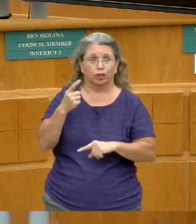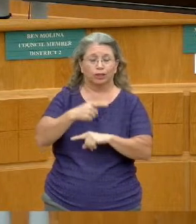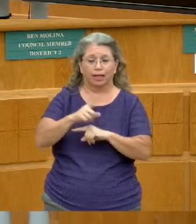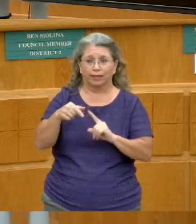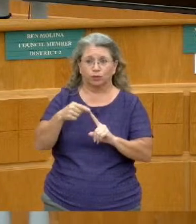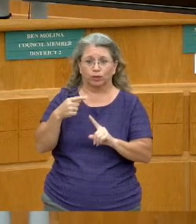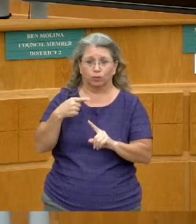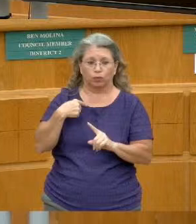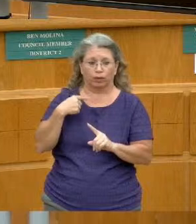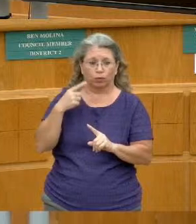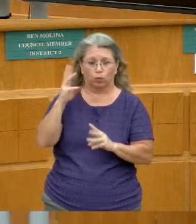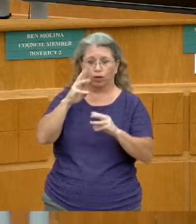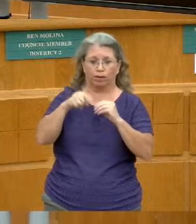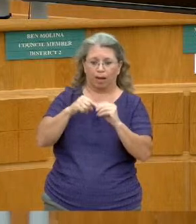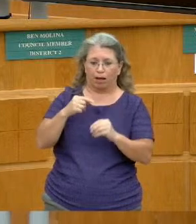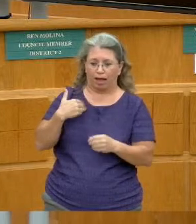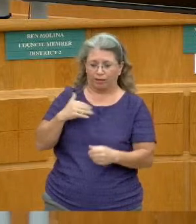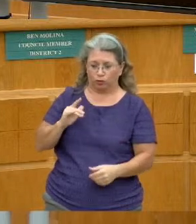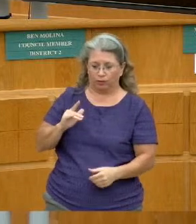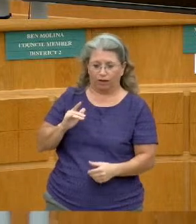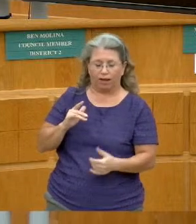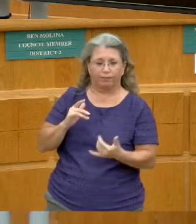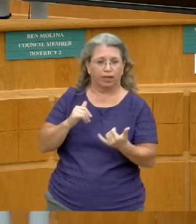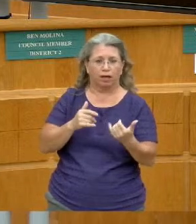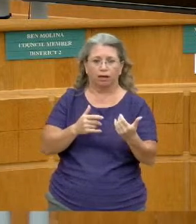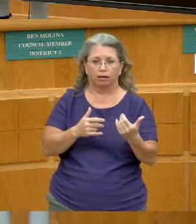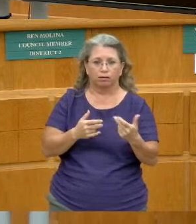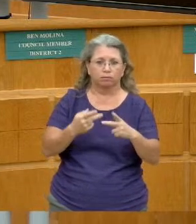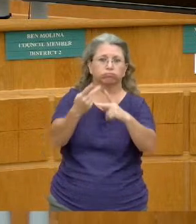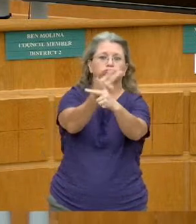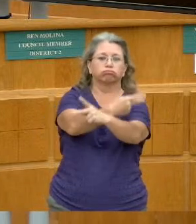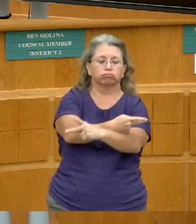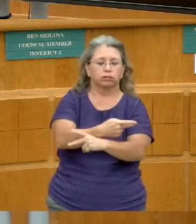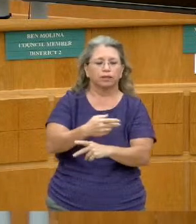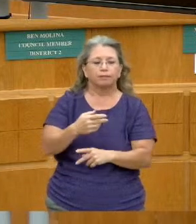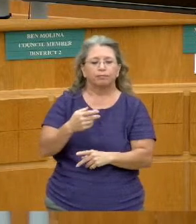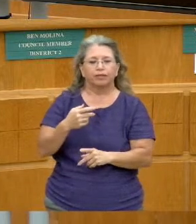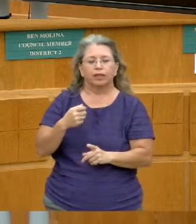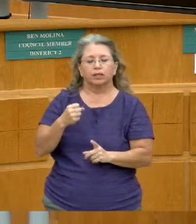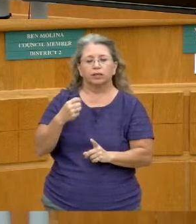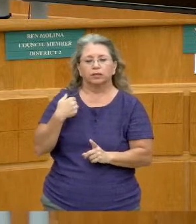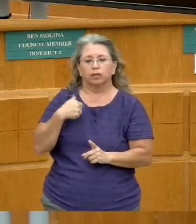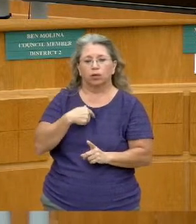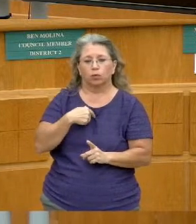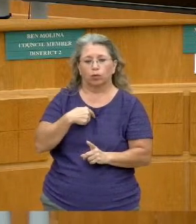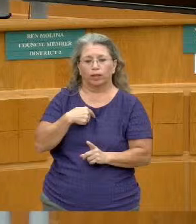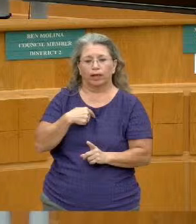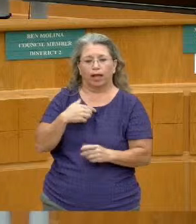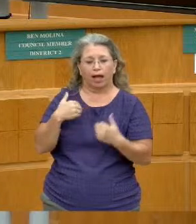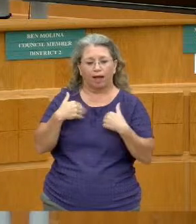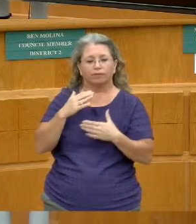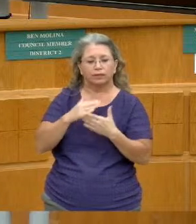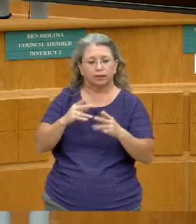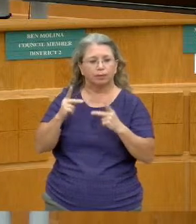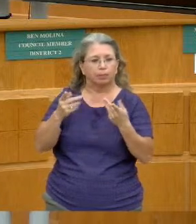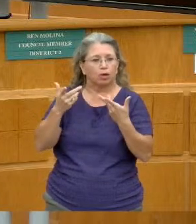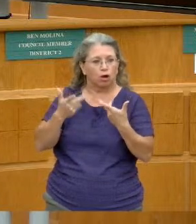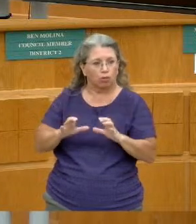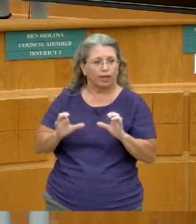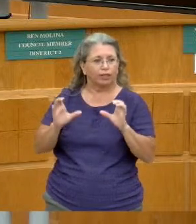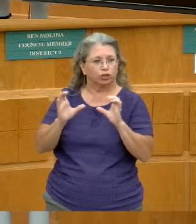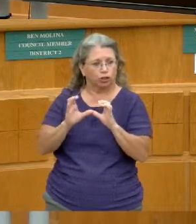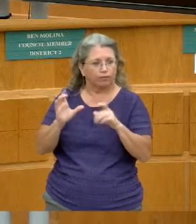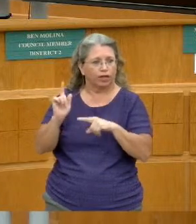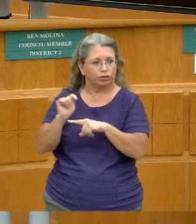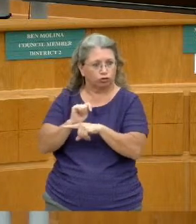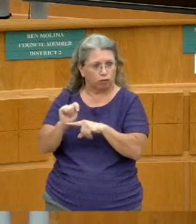about 25? So that's where we expect is to have them who are already certified and trained in the correct